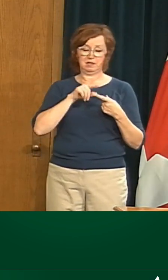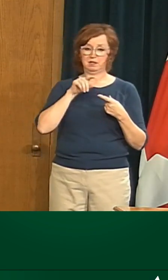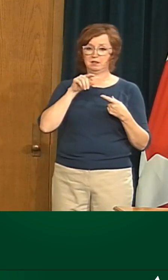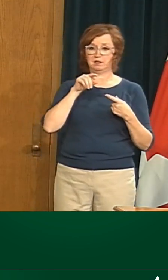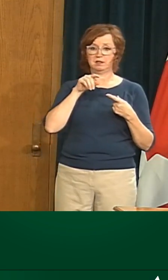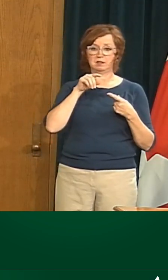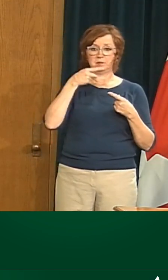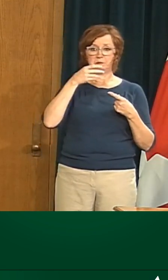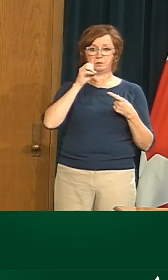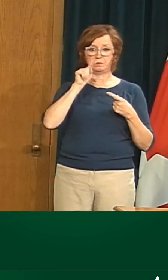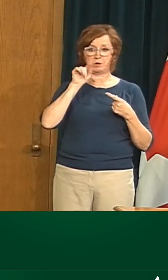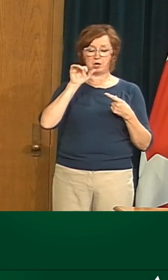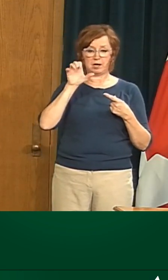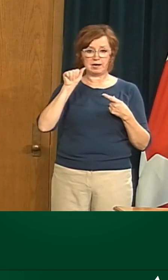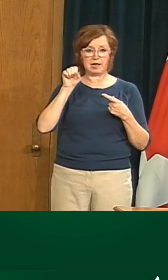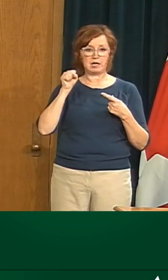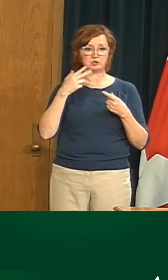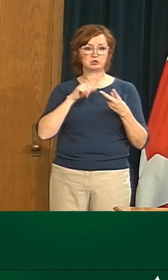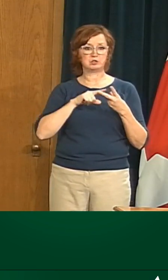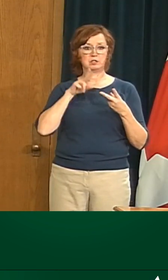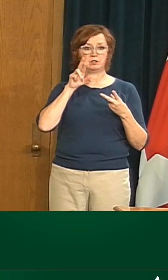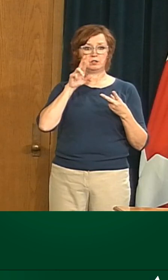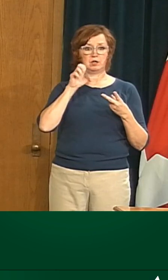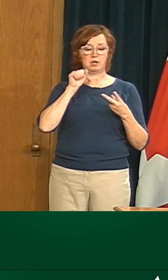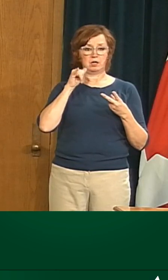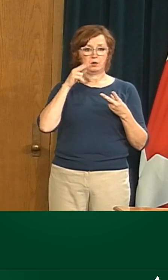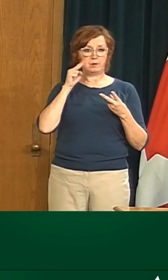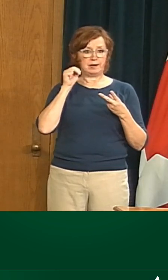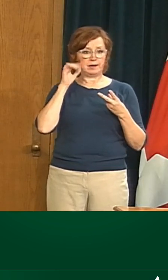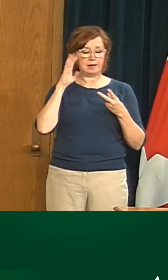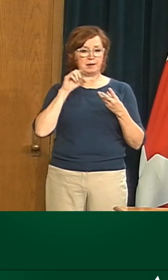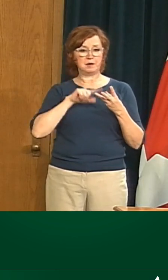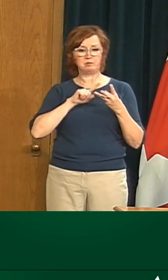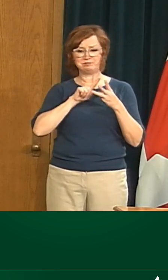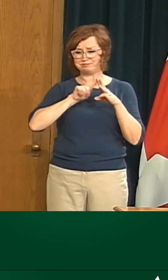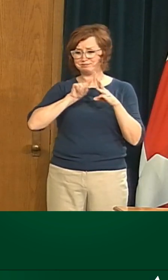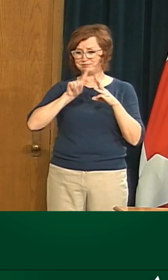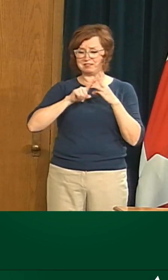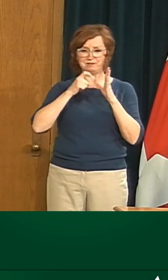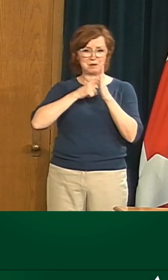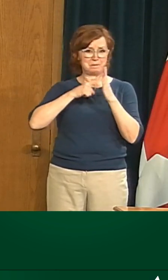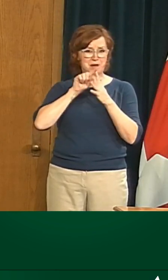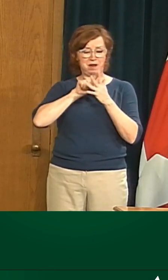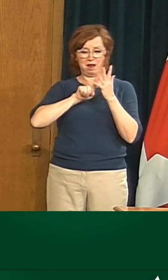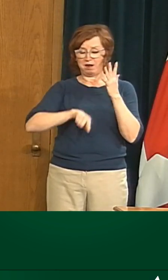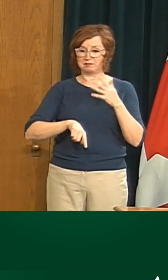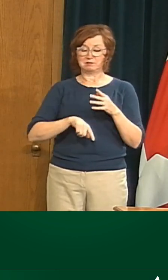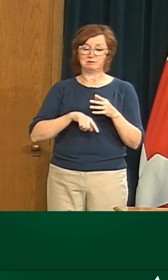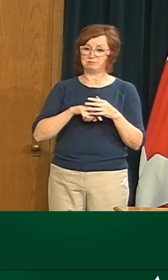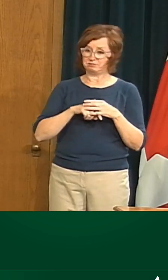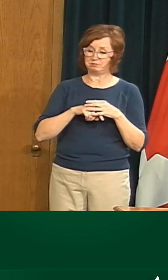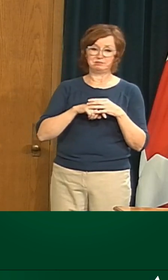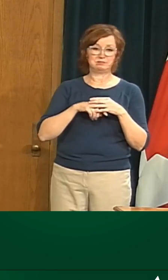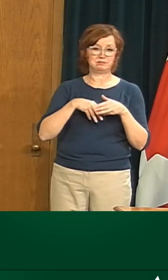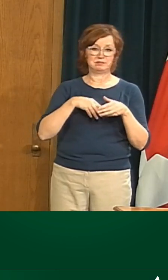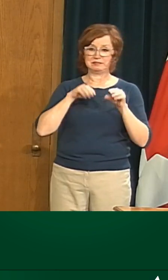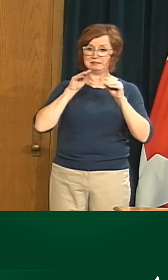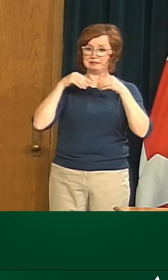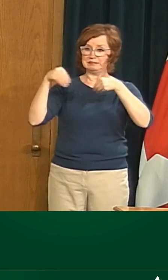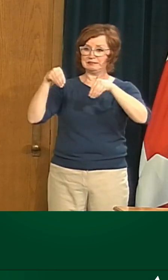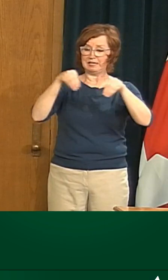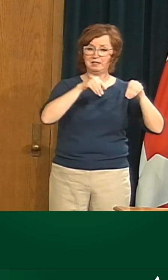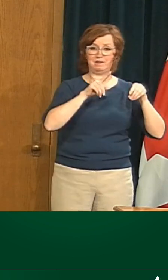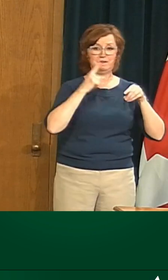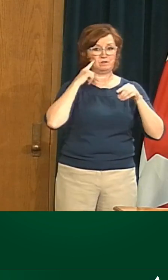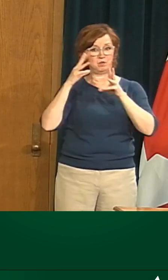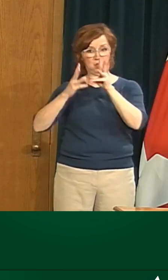agri-food products, manufactured goods, energy that we provide to the world. And Cameco and others have been very, very